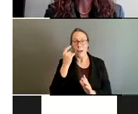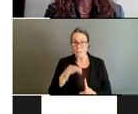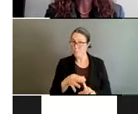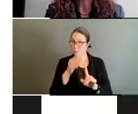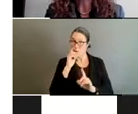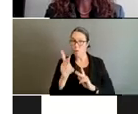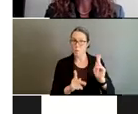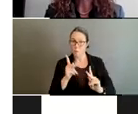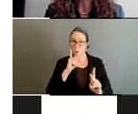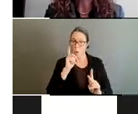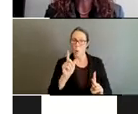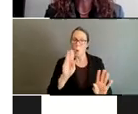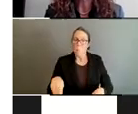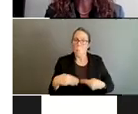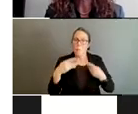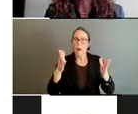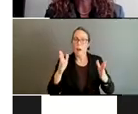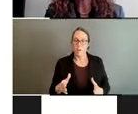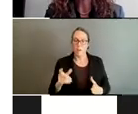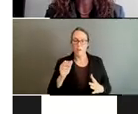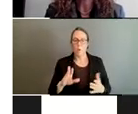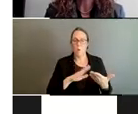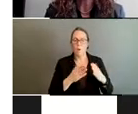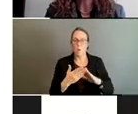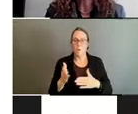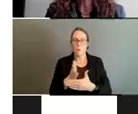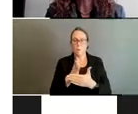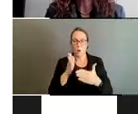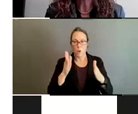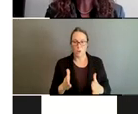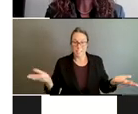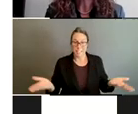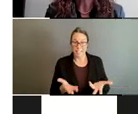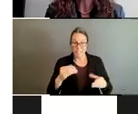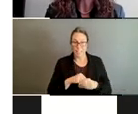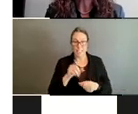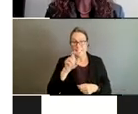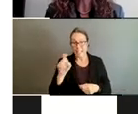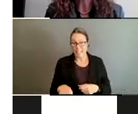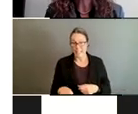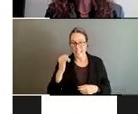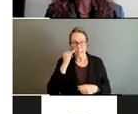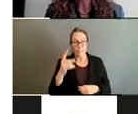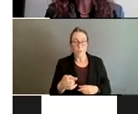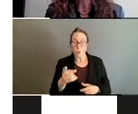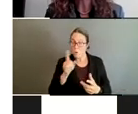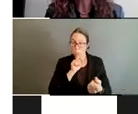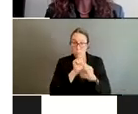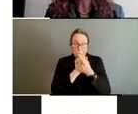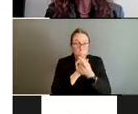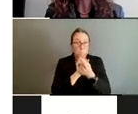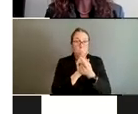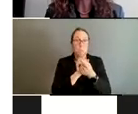are providers here or community partners here in Texas, if you come across survivors from Louisiana that